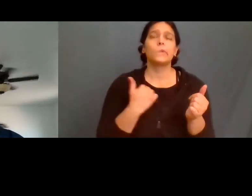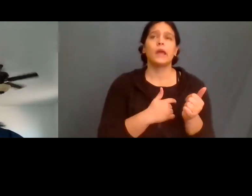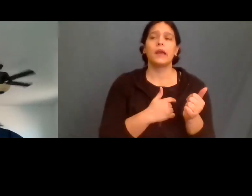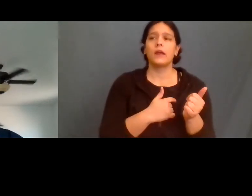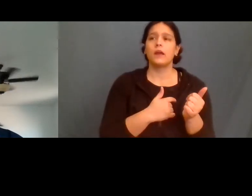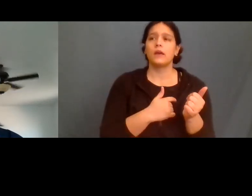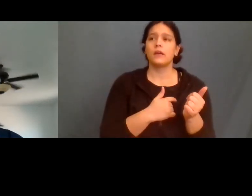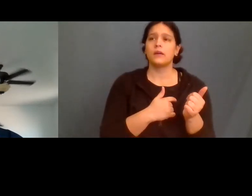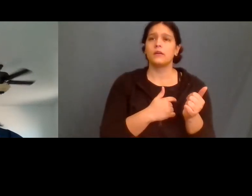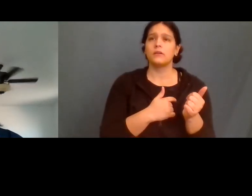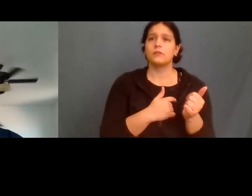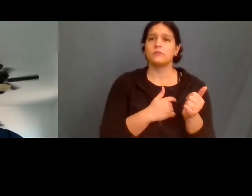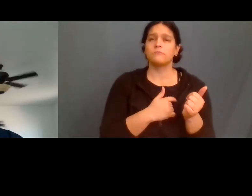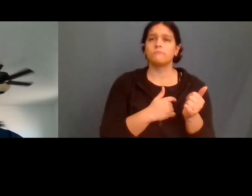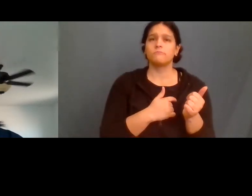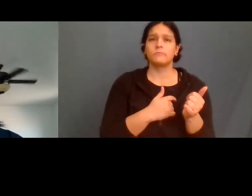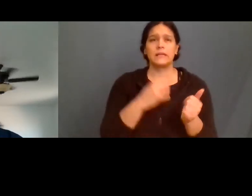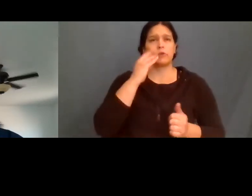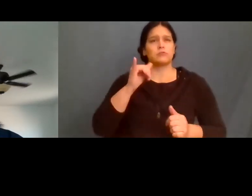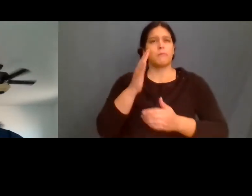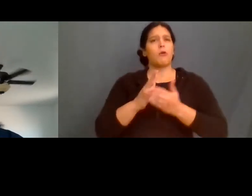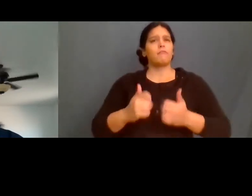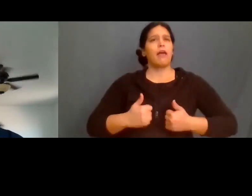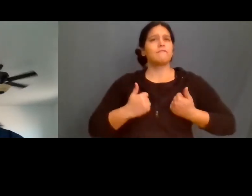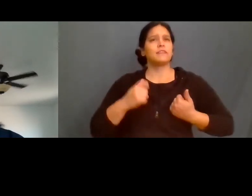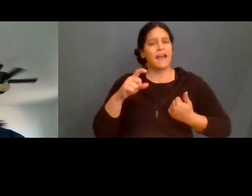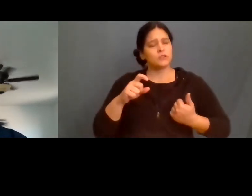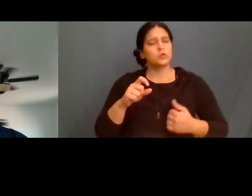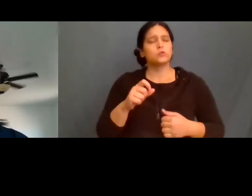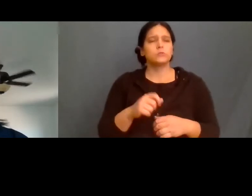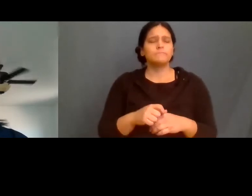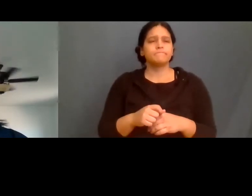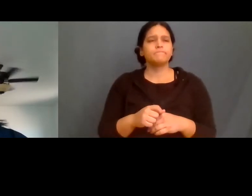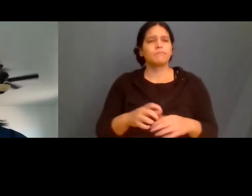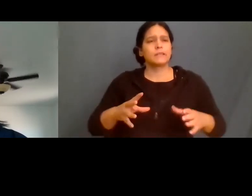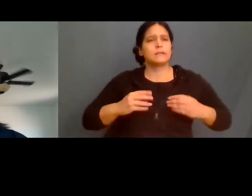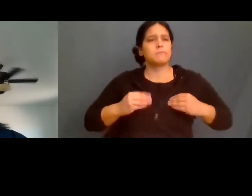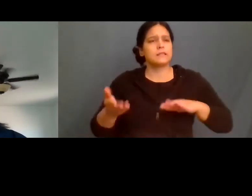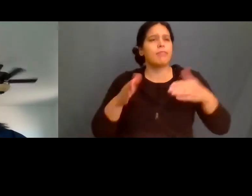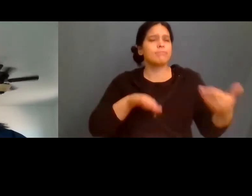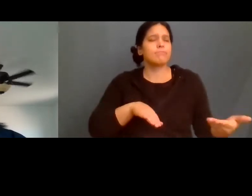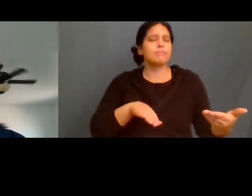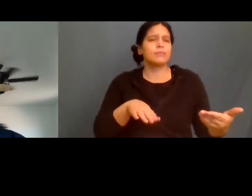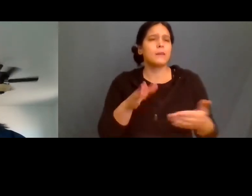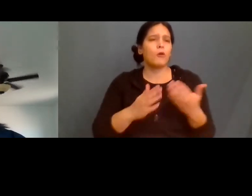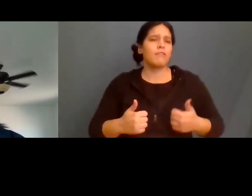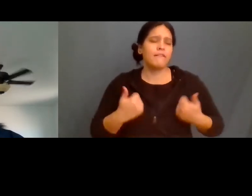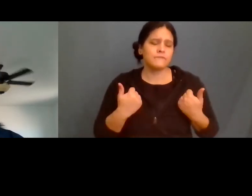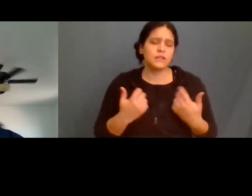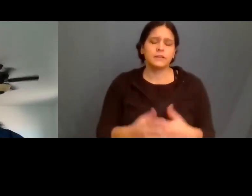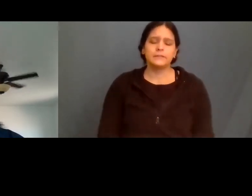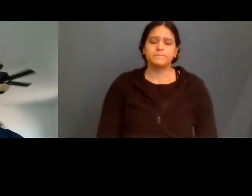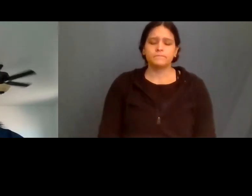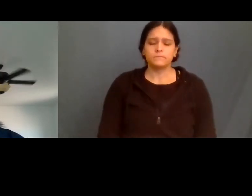part of life is also that we have to deal with death. And, you know, I have my share.